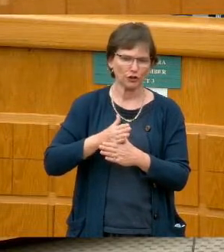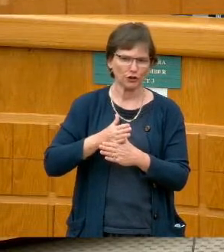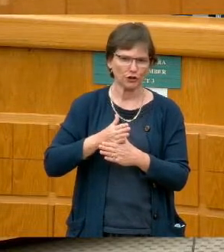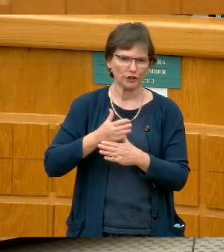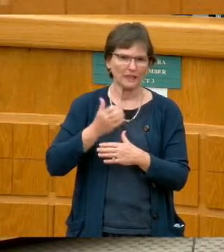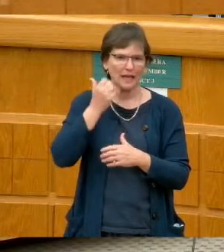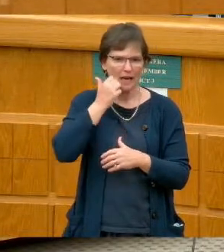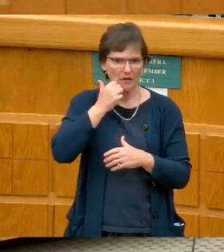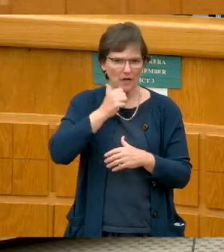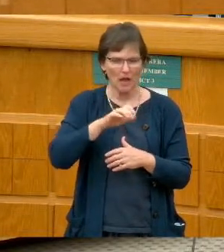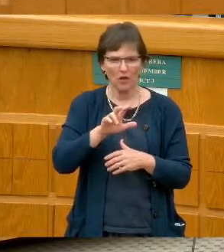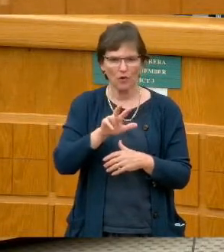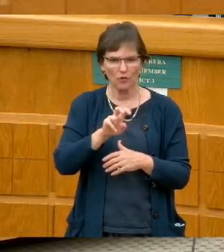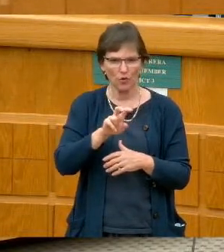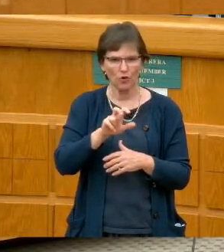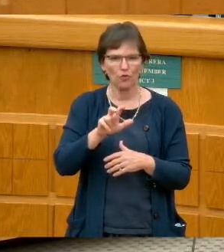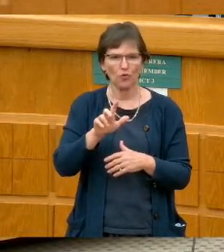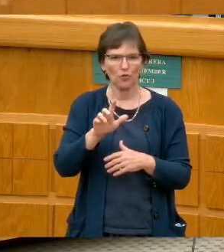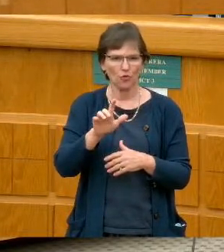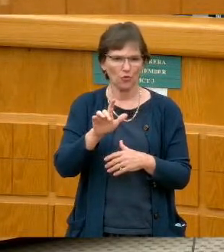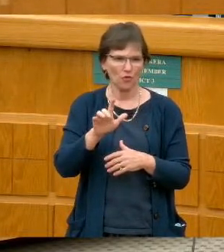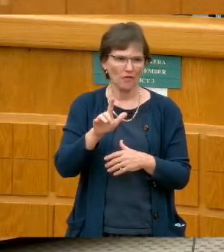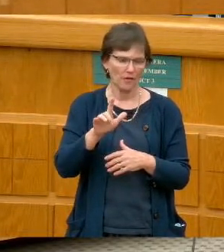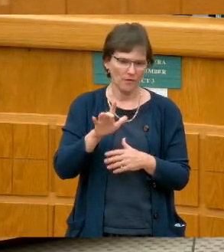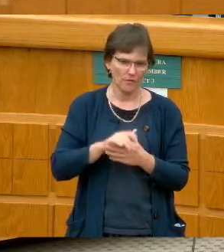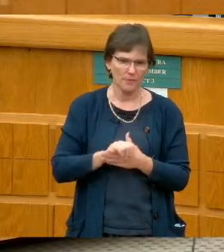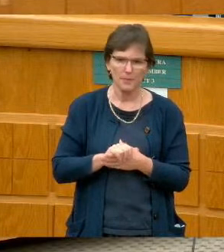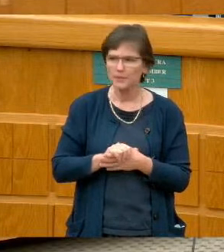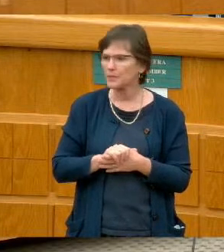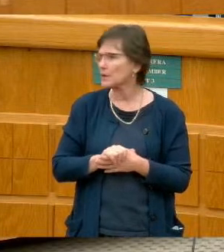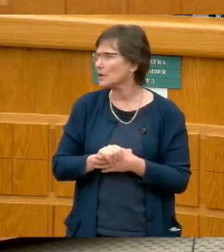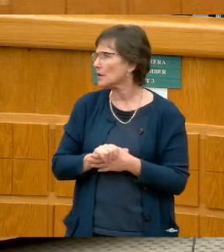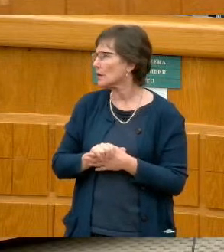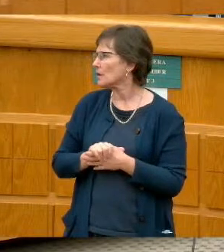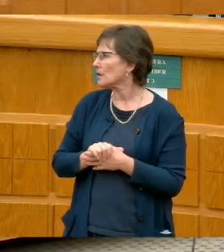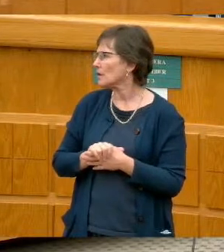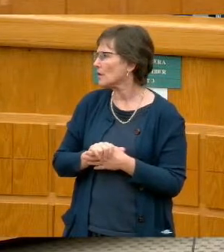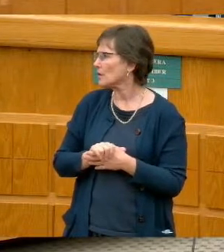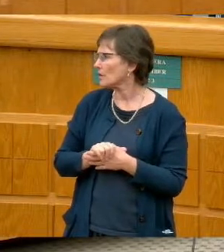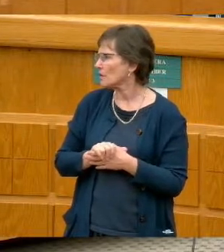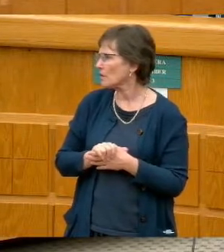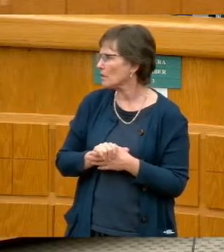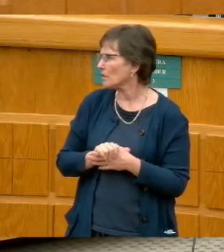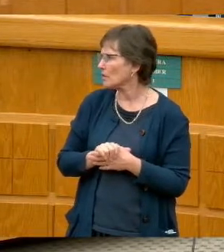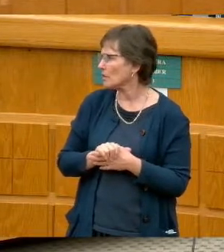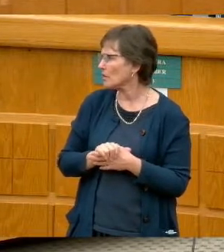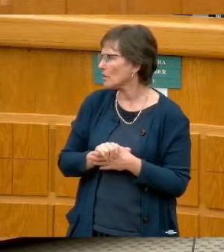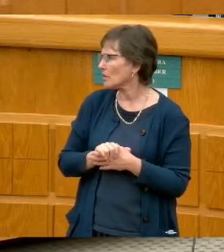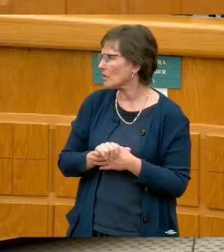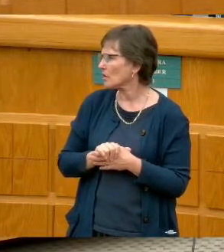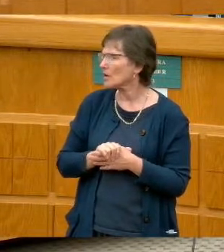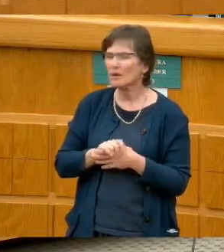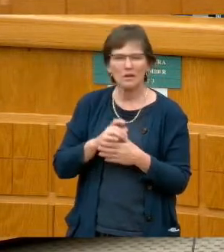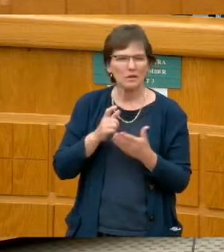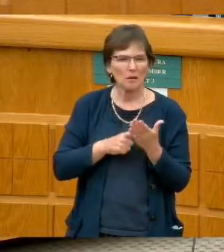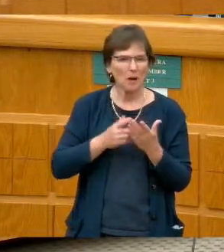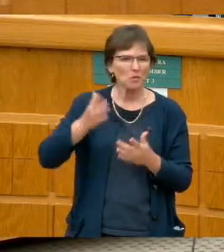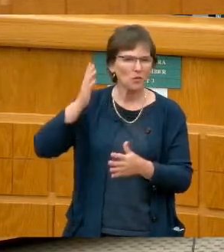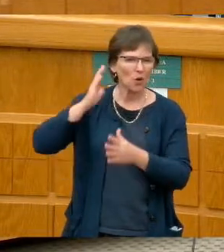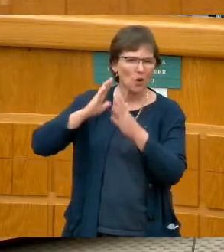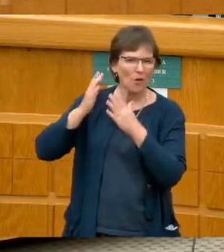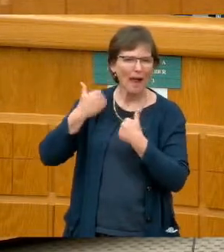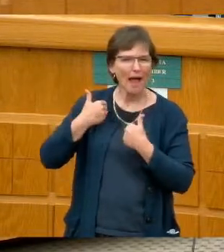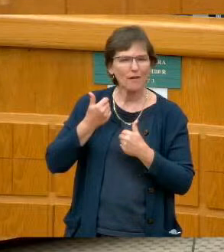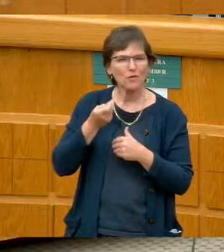then when you have a low weekend count, to include 85 or back down there is probably some weekend